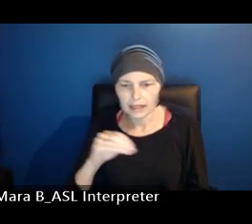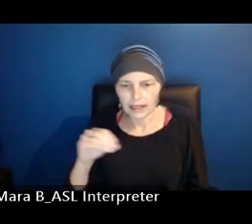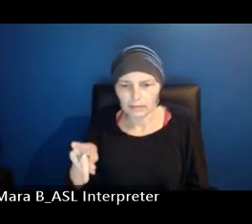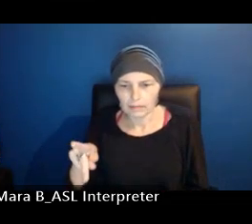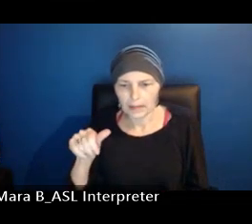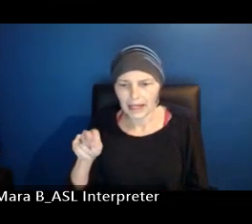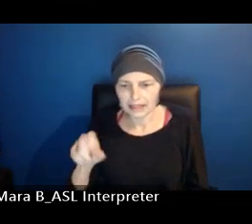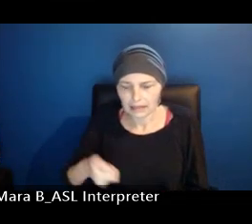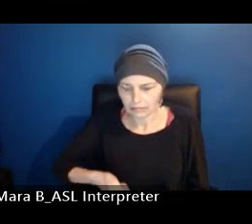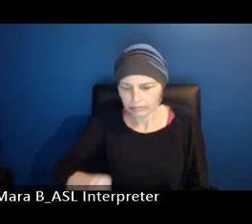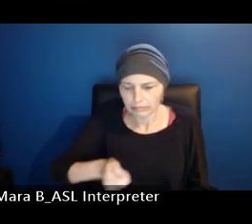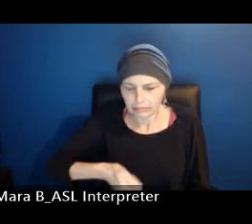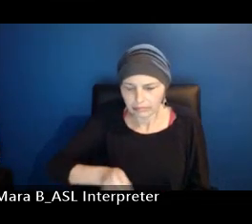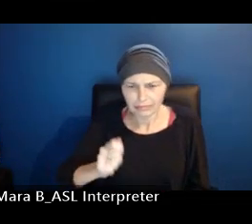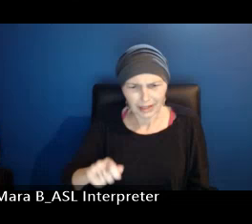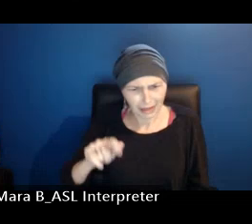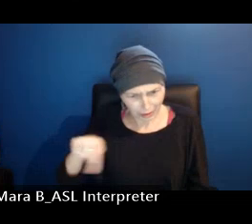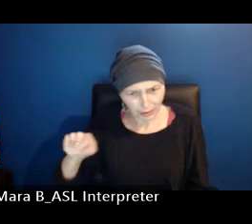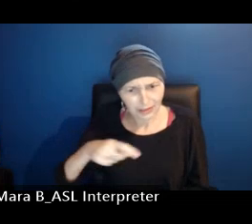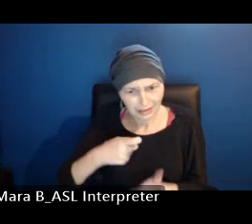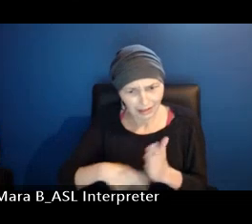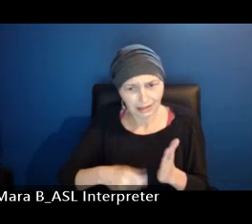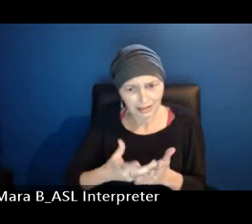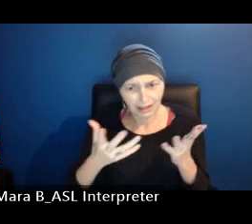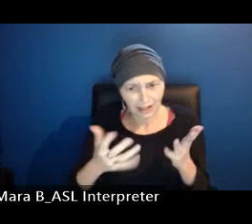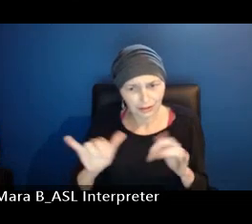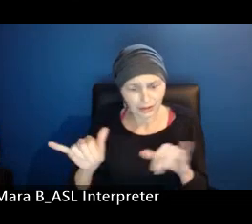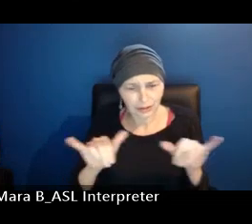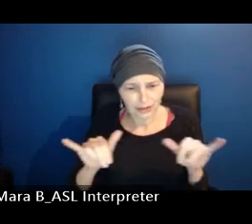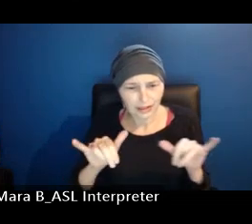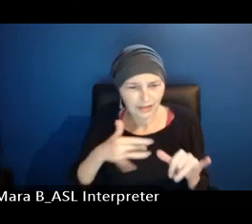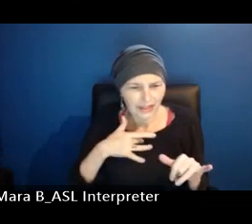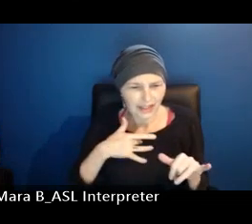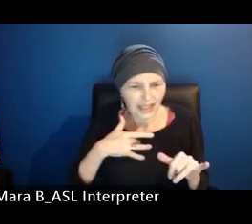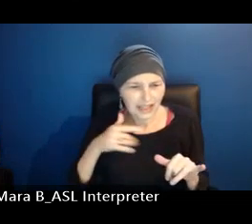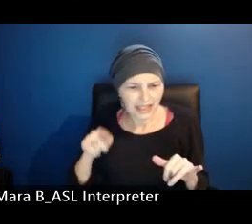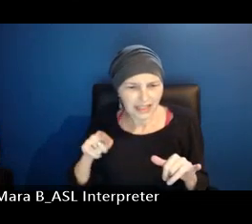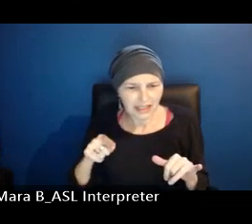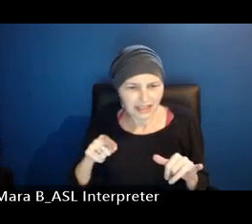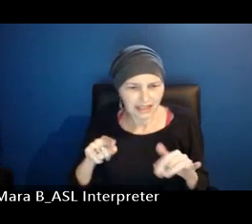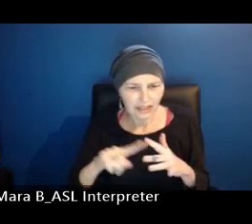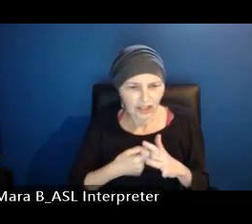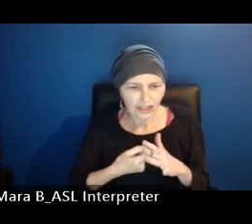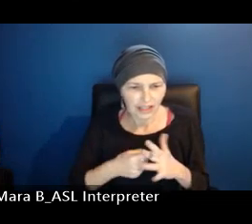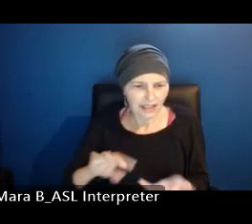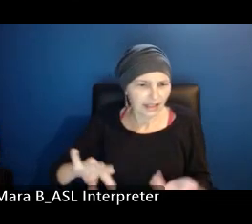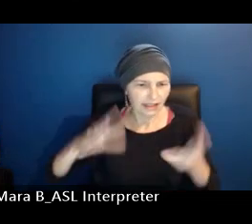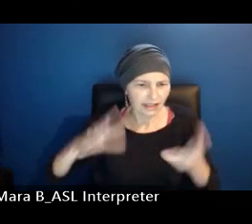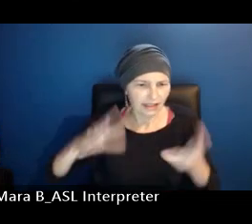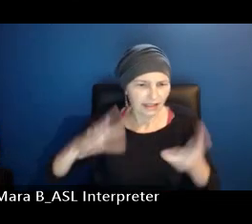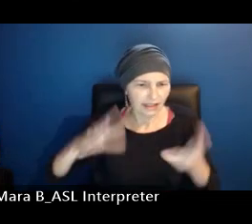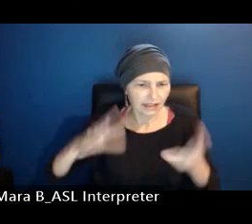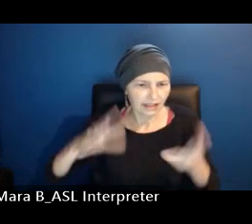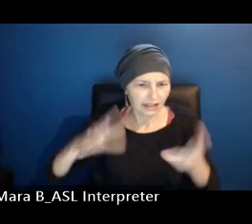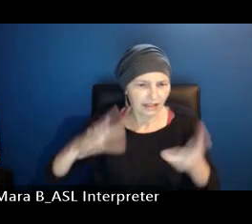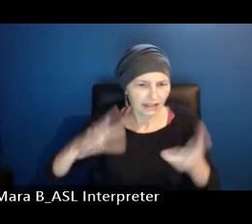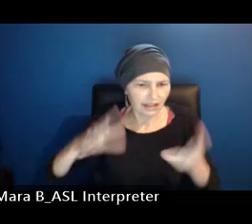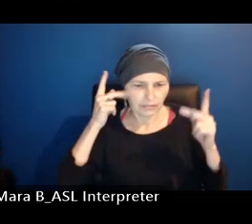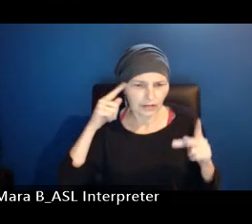I believe it's just to start a chaos and panic for the masses, which are the lower